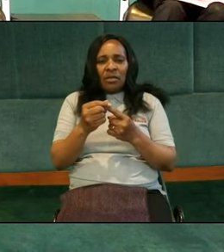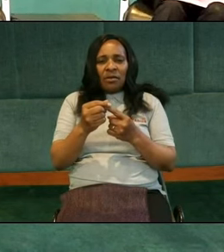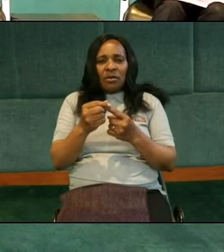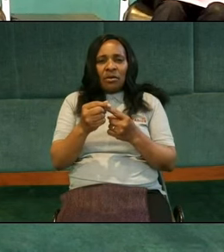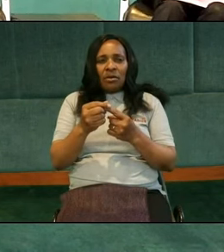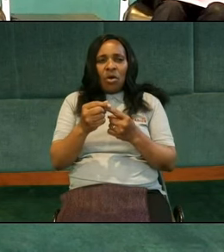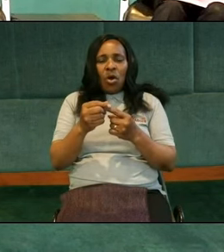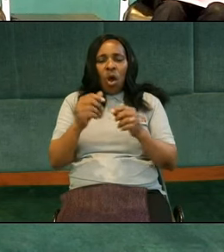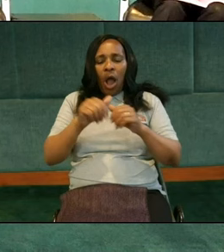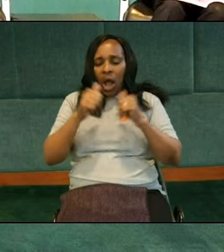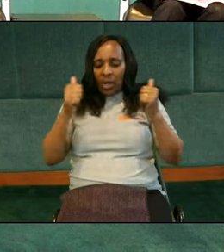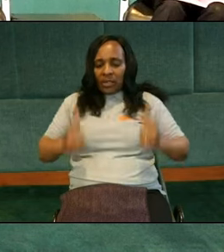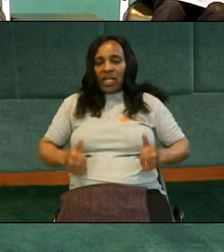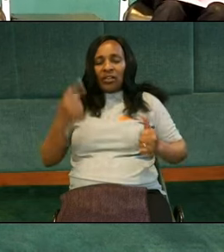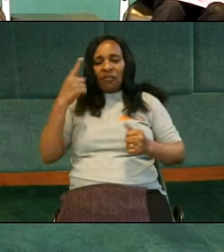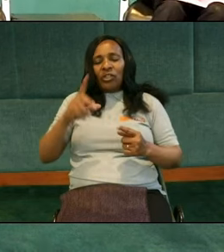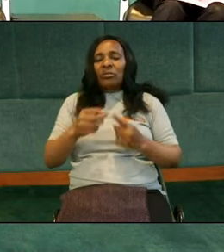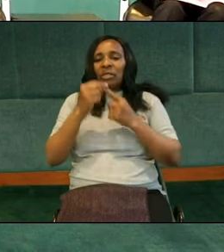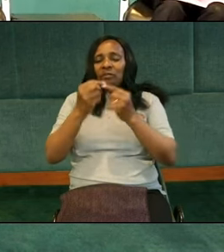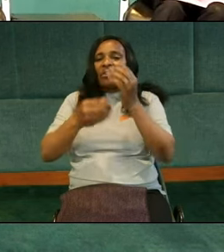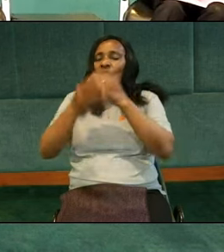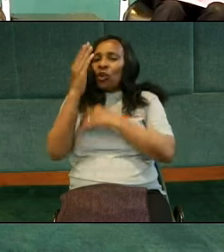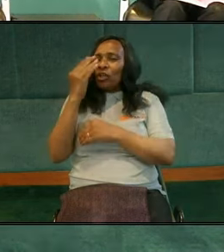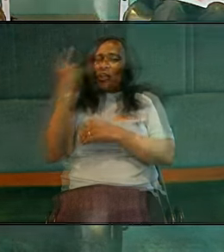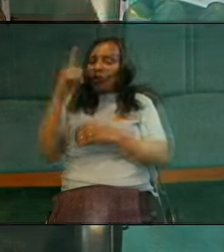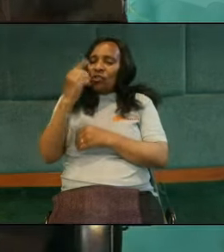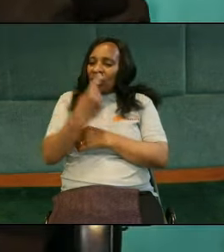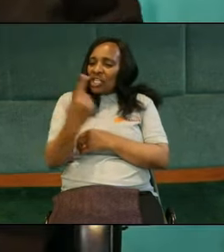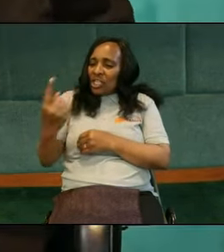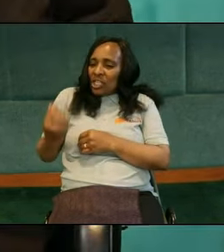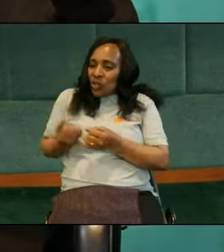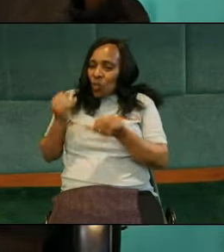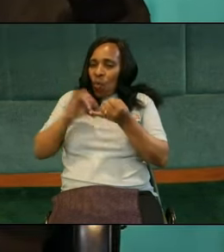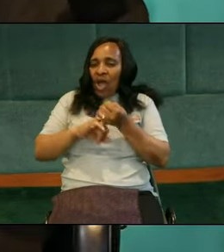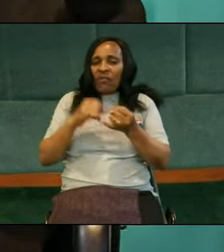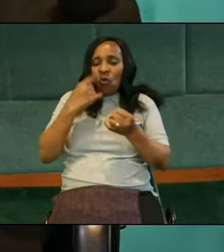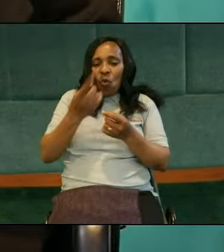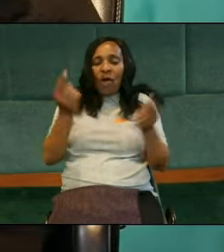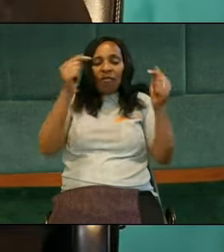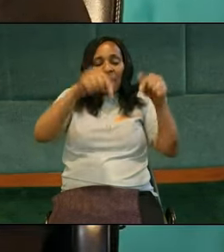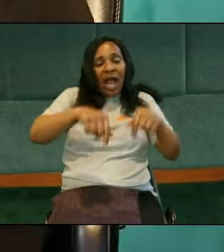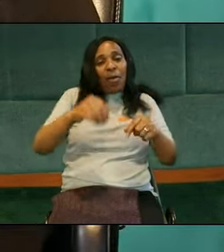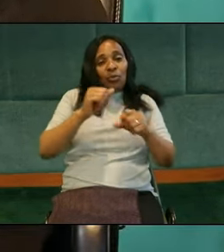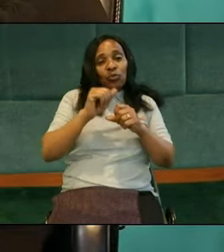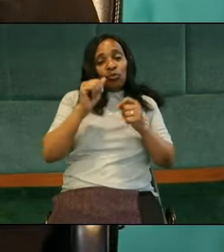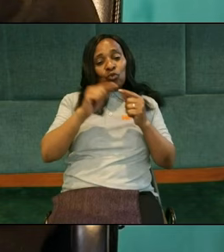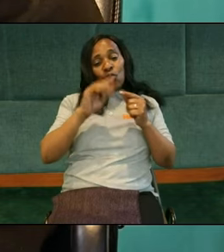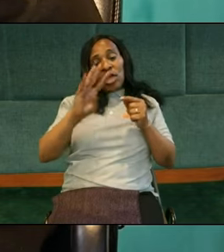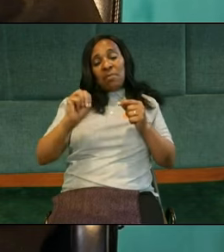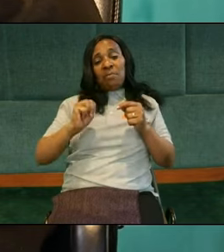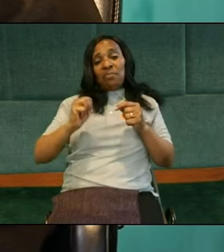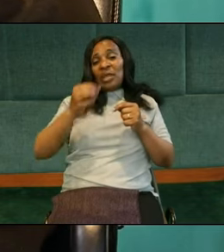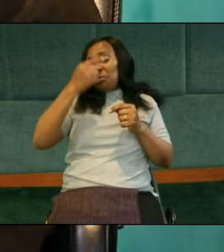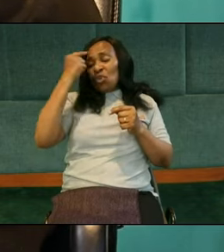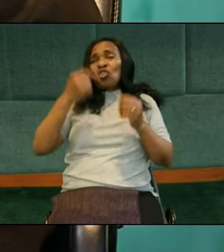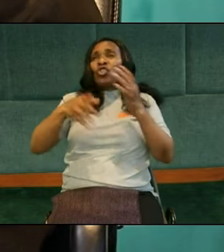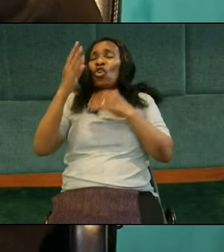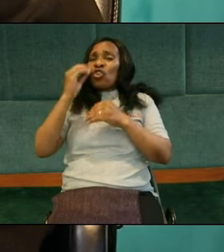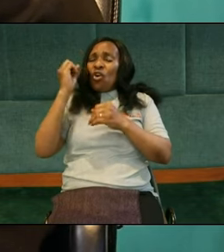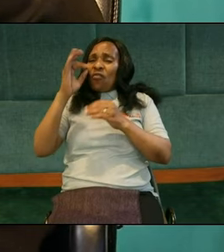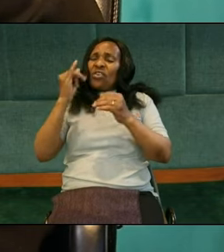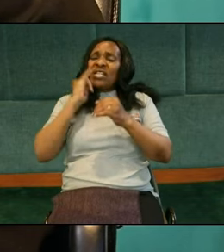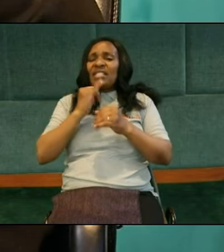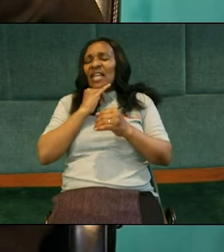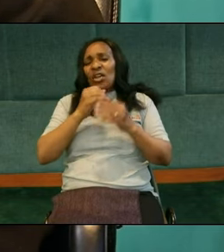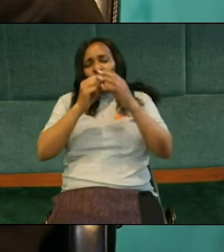specific altars for specific gods of each of his wives that had foreign gods, because he didn't go out of his way just to worship